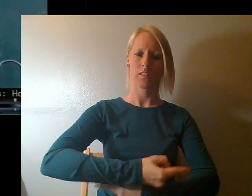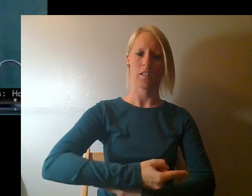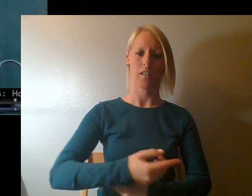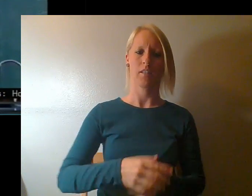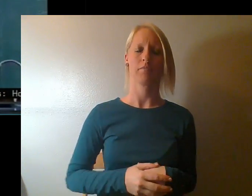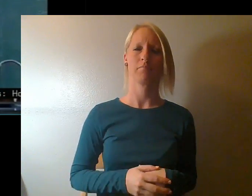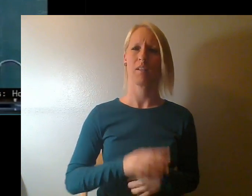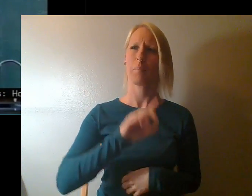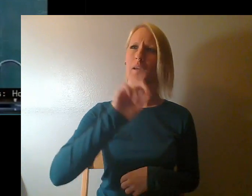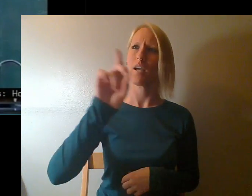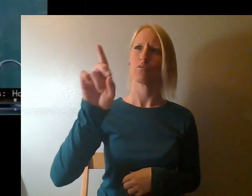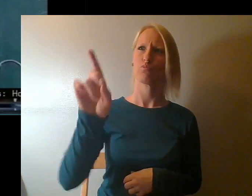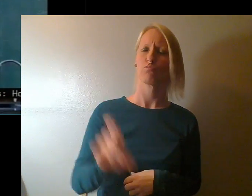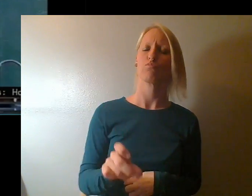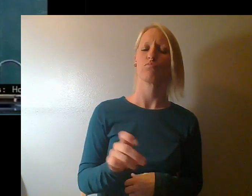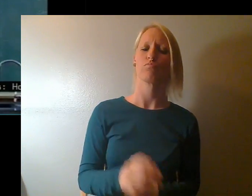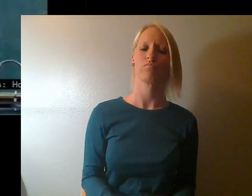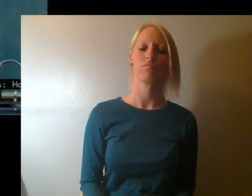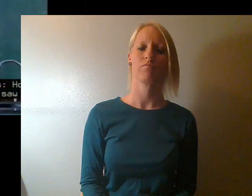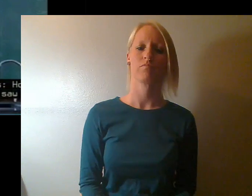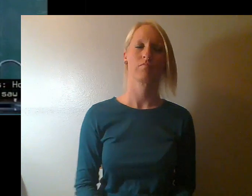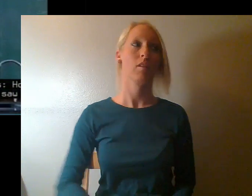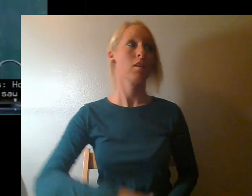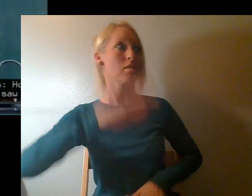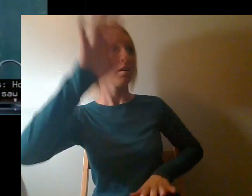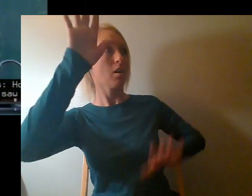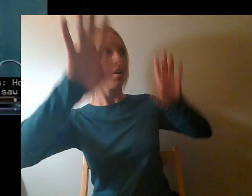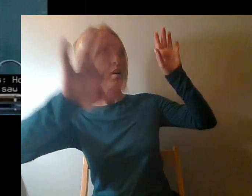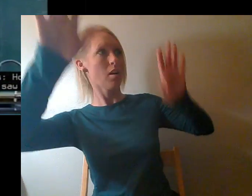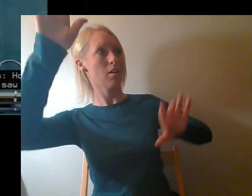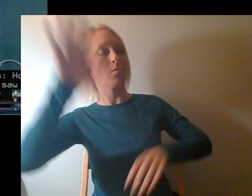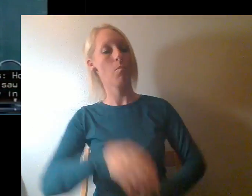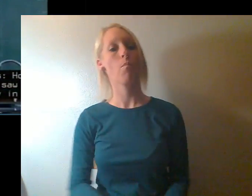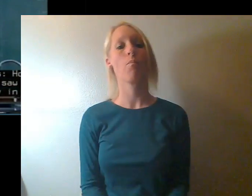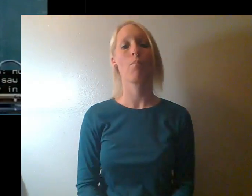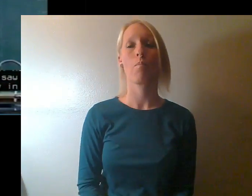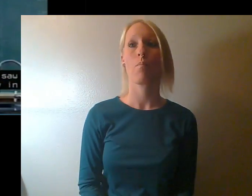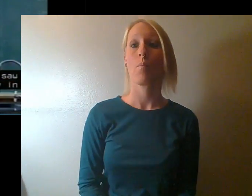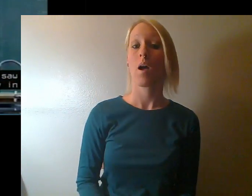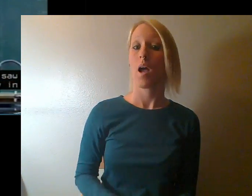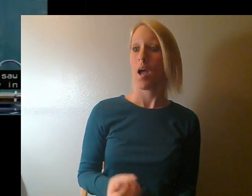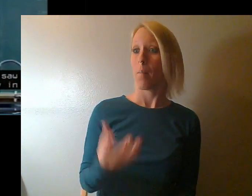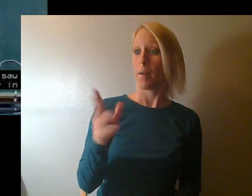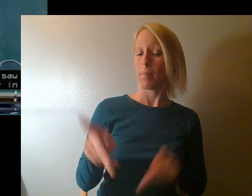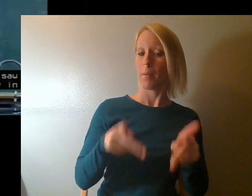How many people were awake and saw their mother put the turkey in the oven?